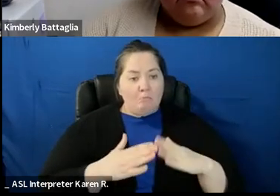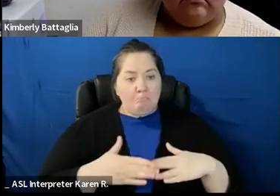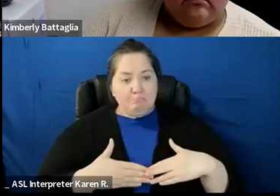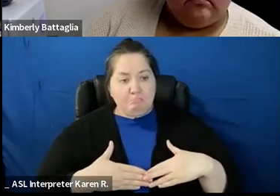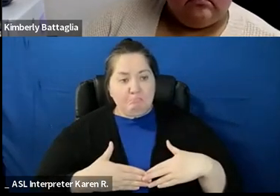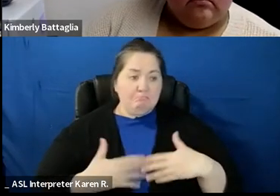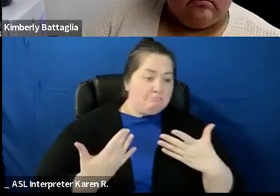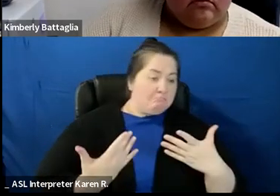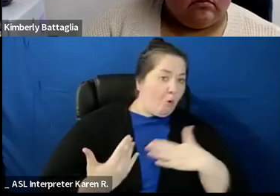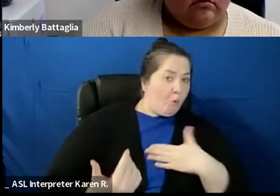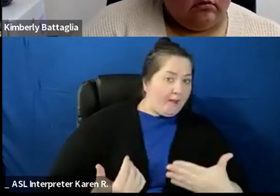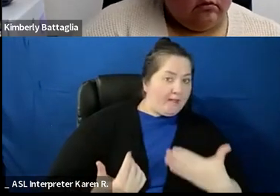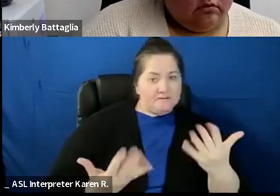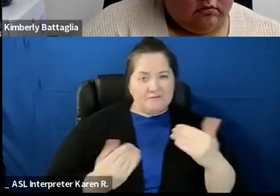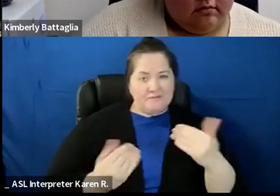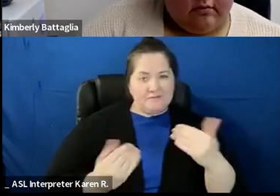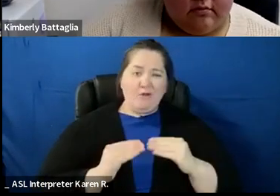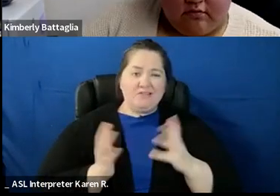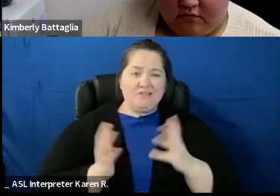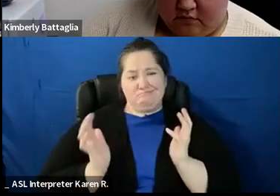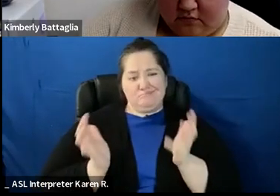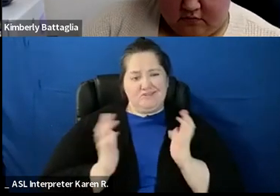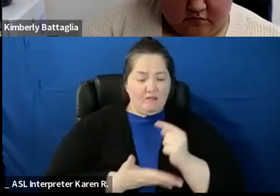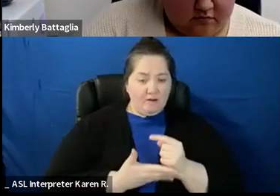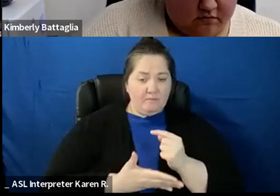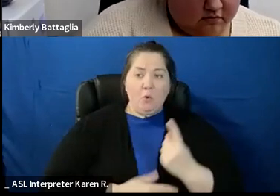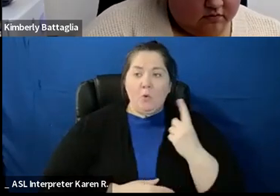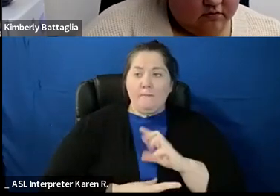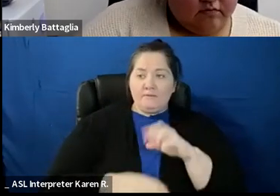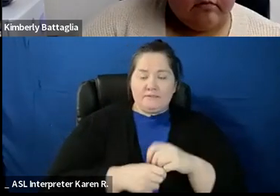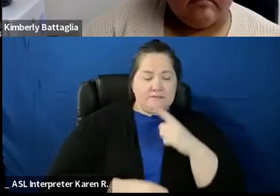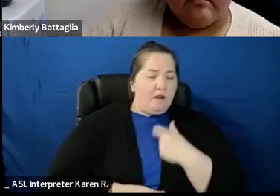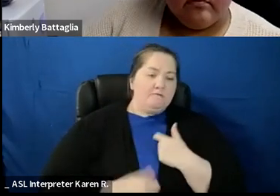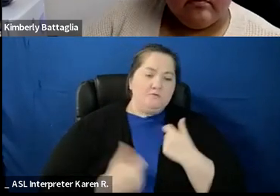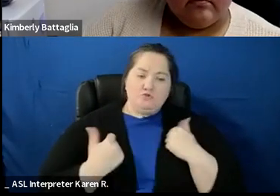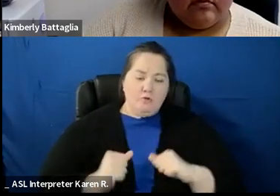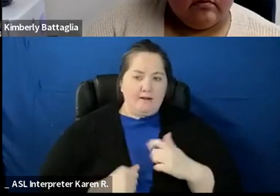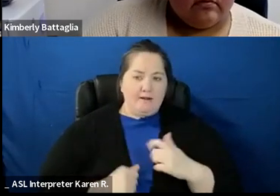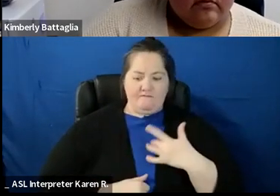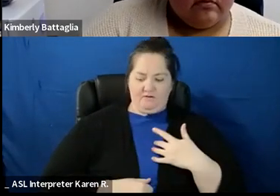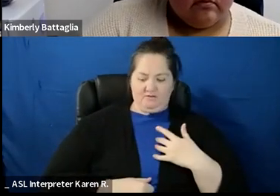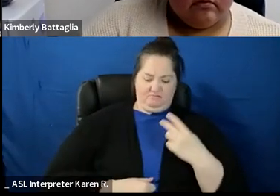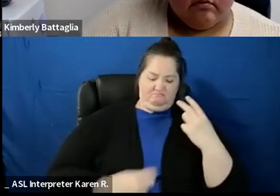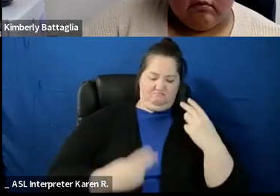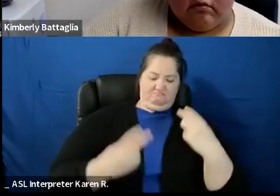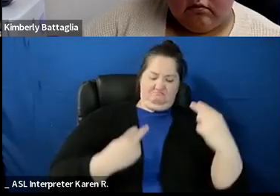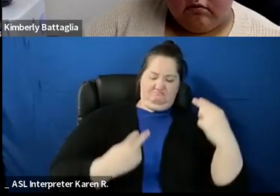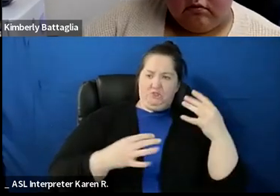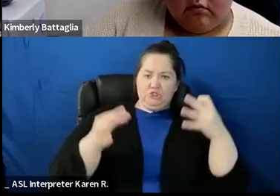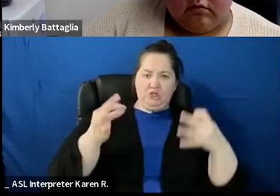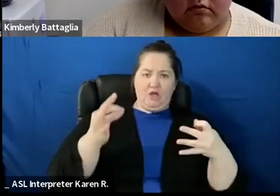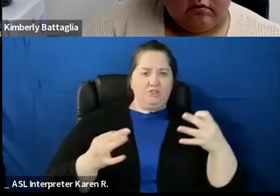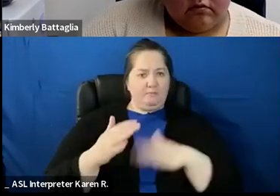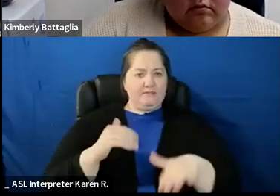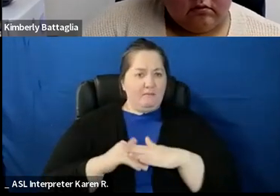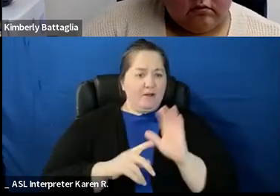than traditional talk therapy. One participant even said, I've tried talk therapy. I felt judged based on my culture. I couldn't relate to the